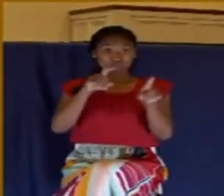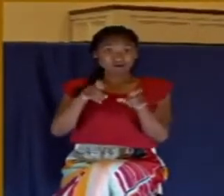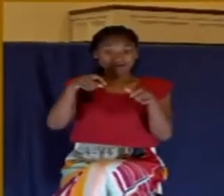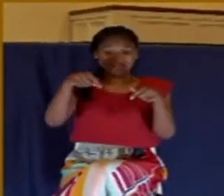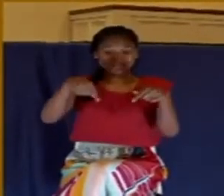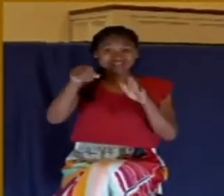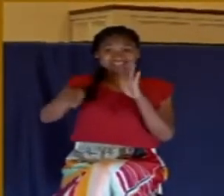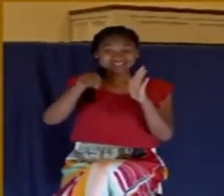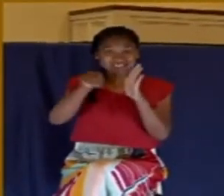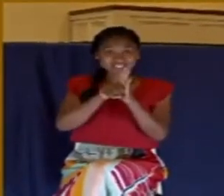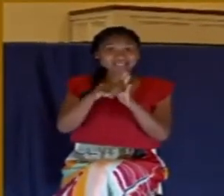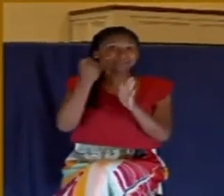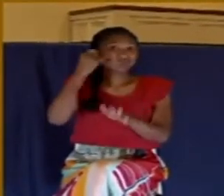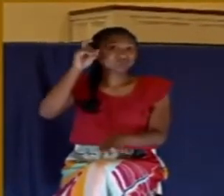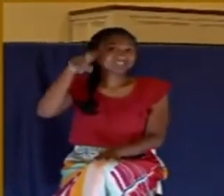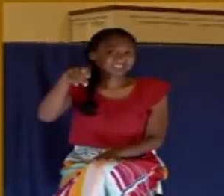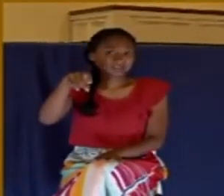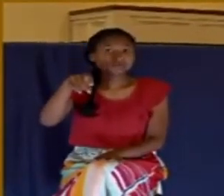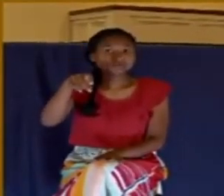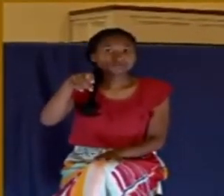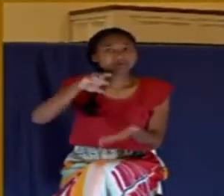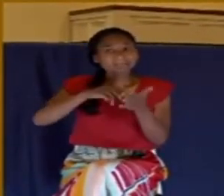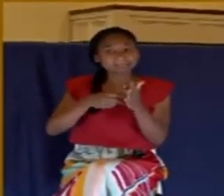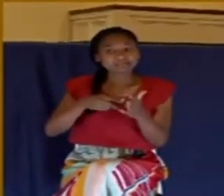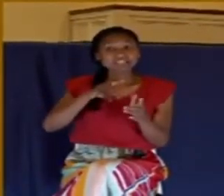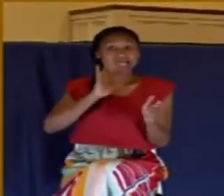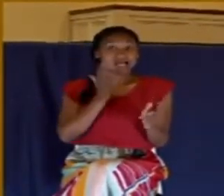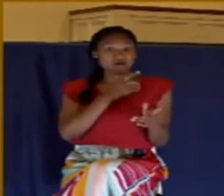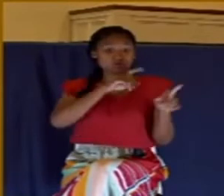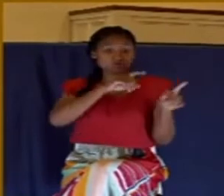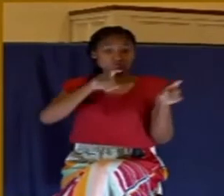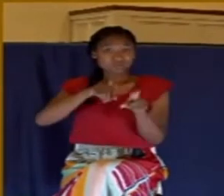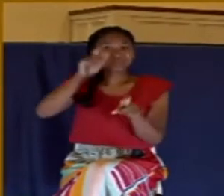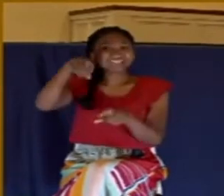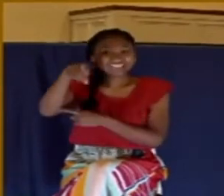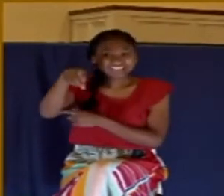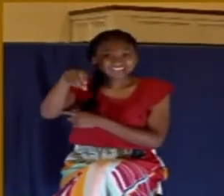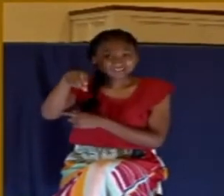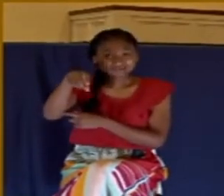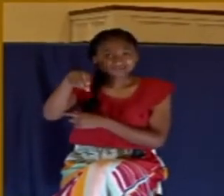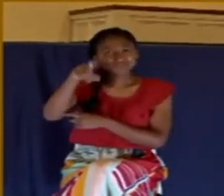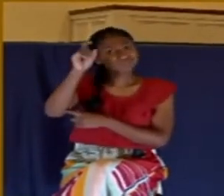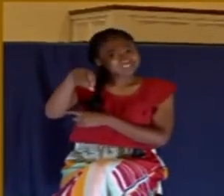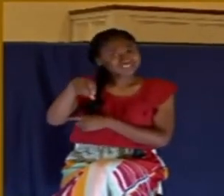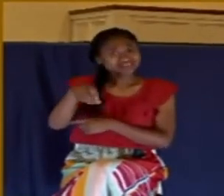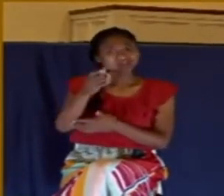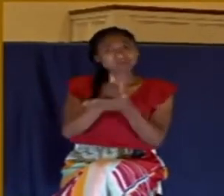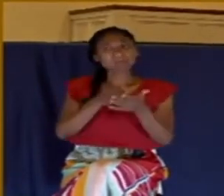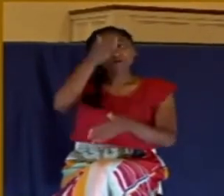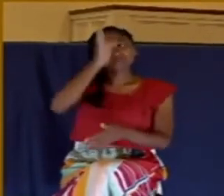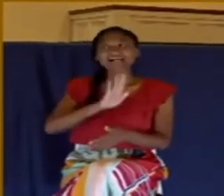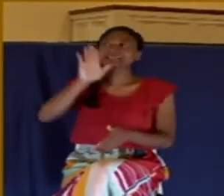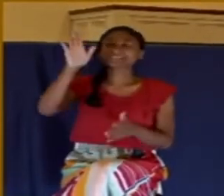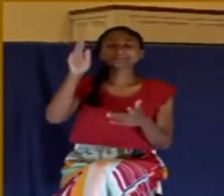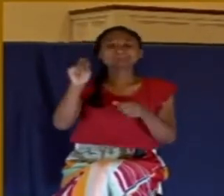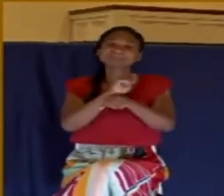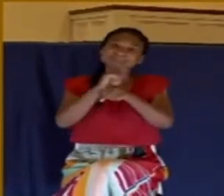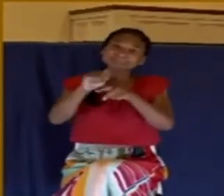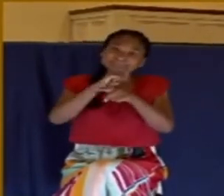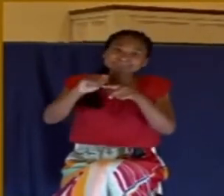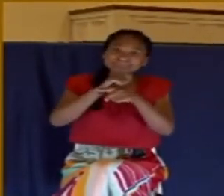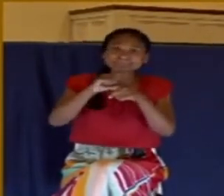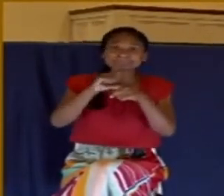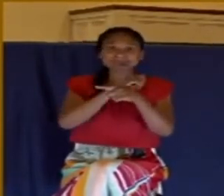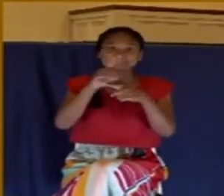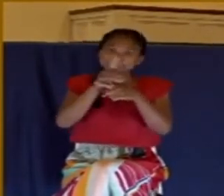Implying there's a necessity here. You say, why do I have to go through trials? They're necessary. It's all part of God's training and discipline in